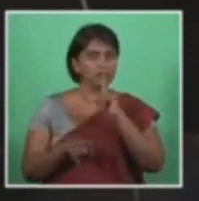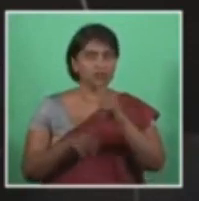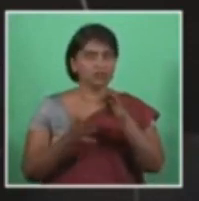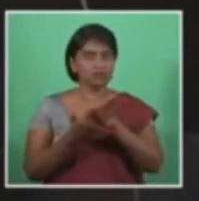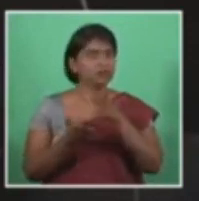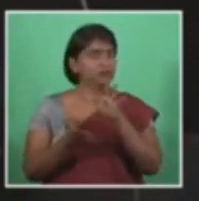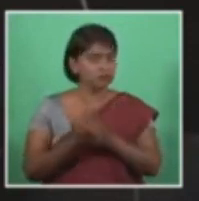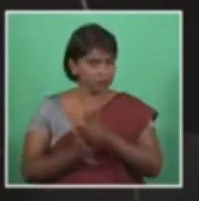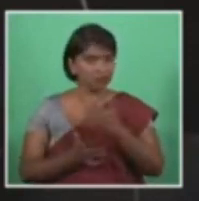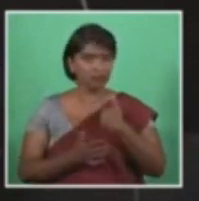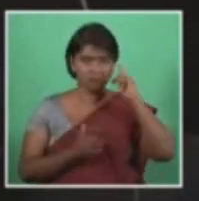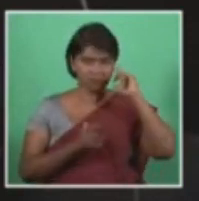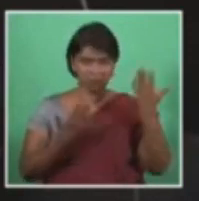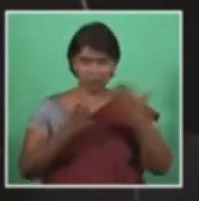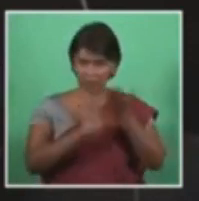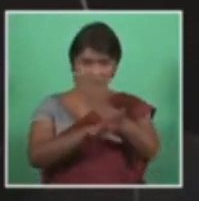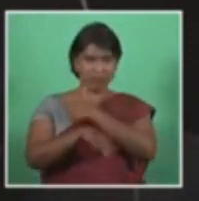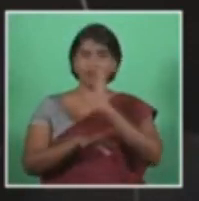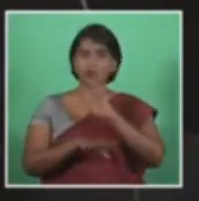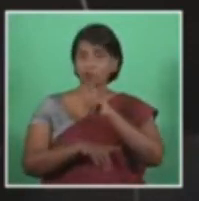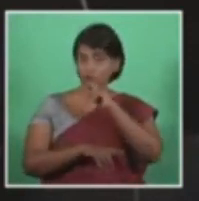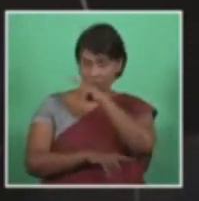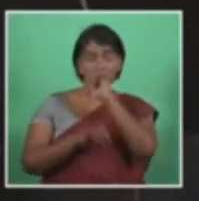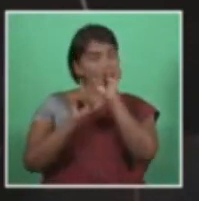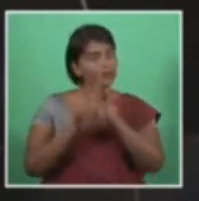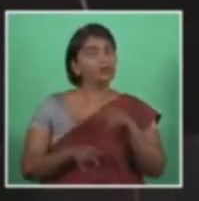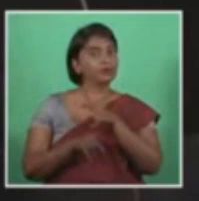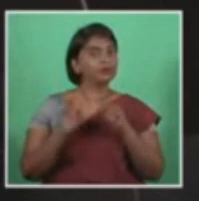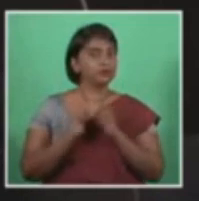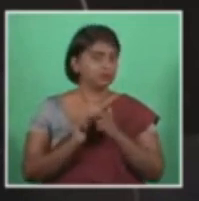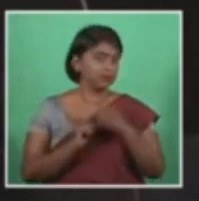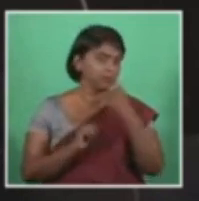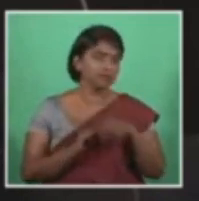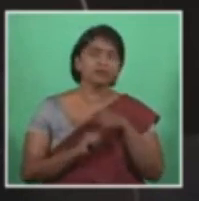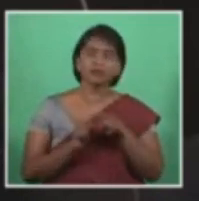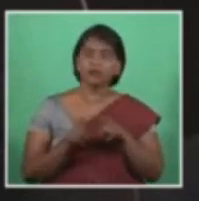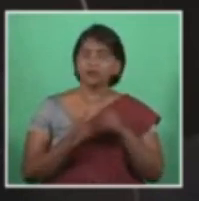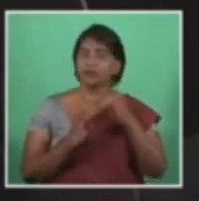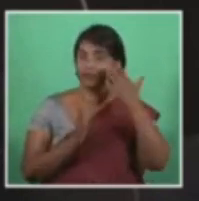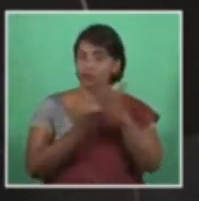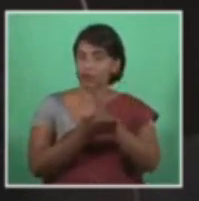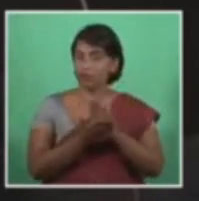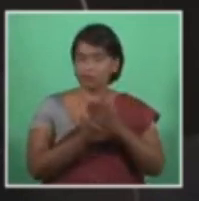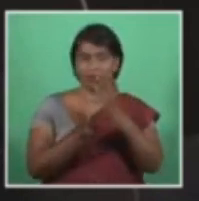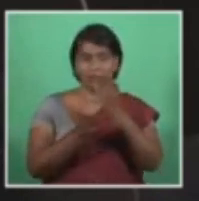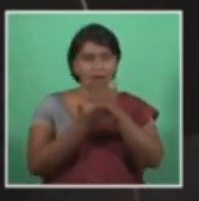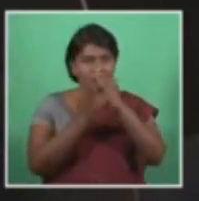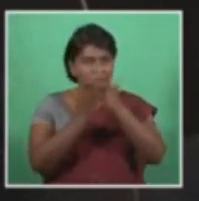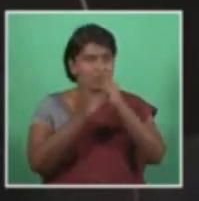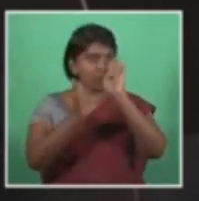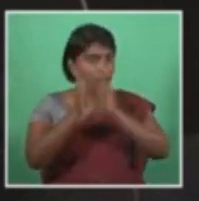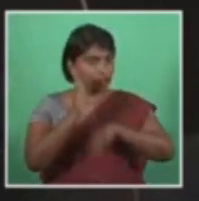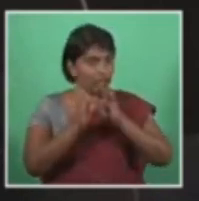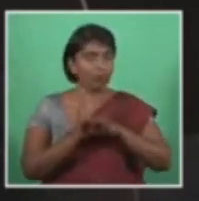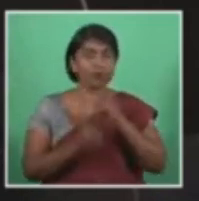that condition, and they had asked for specific sections to be repealed, to be removed, if this bill is to be